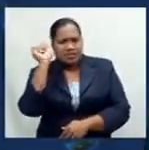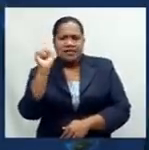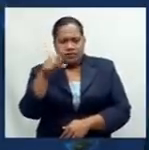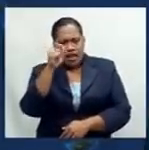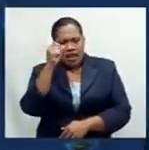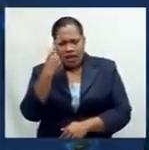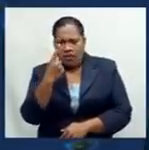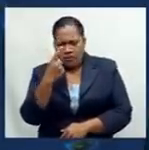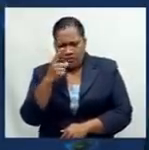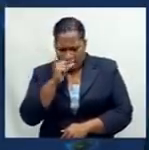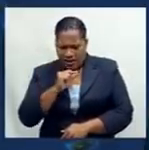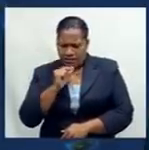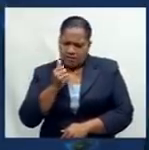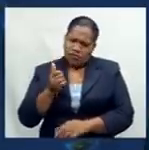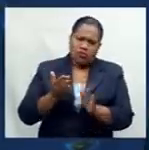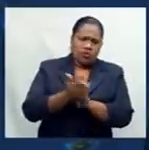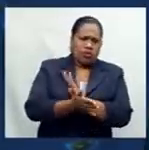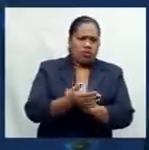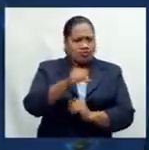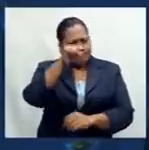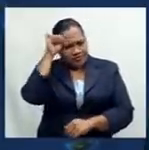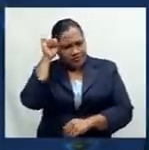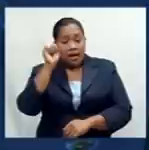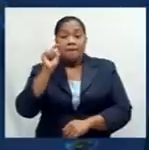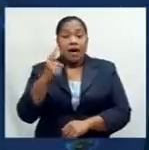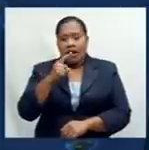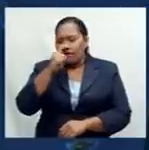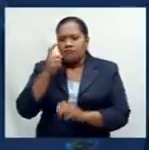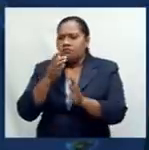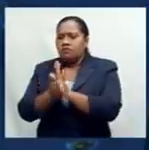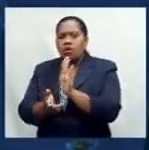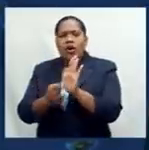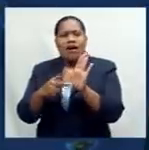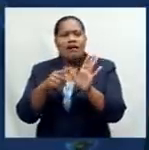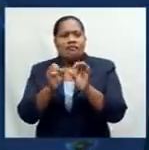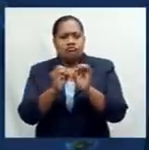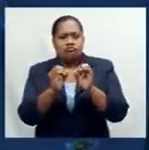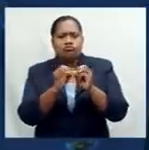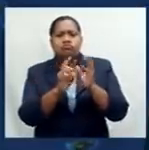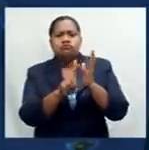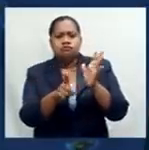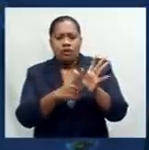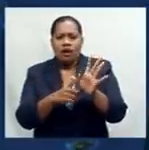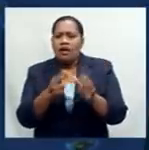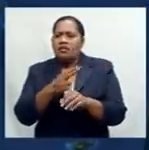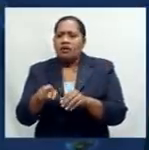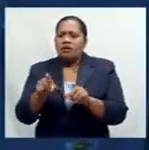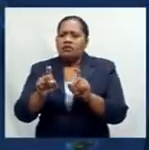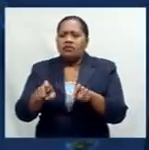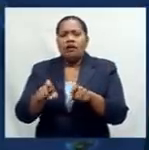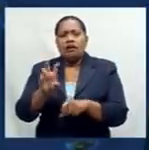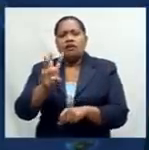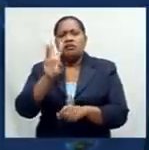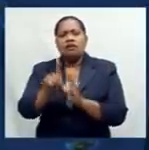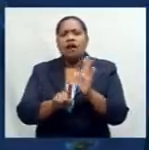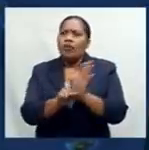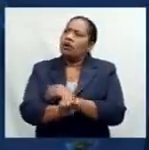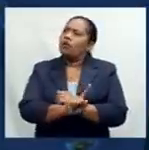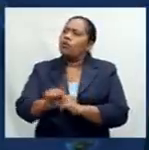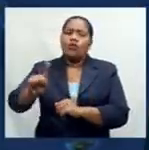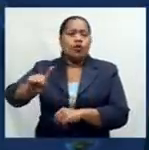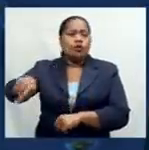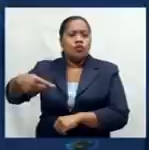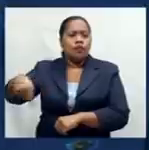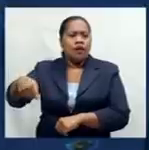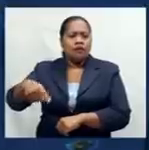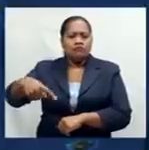allow them to go there, but you can't go to a barber shop in Nambua, then you spend 3 hours moving around in Suva. Those are the